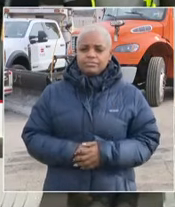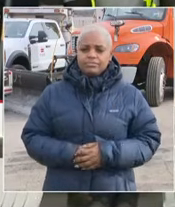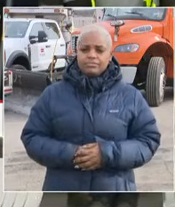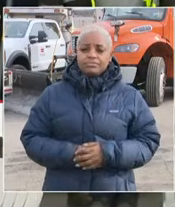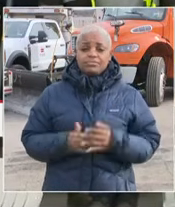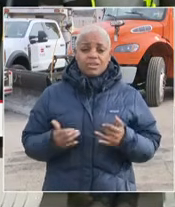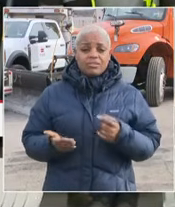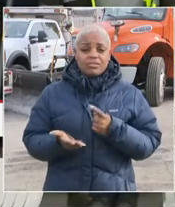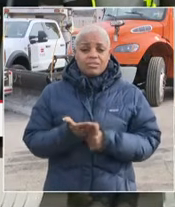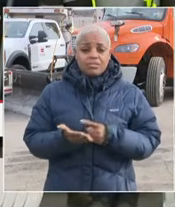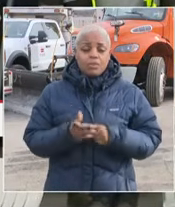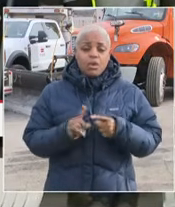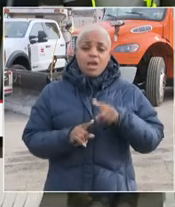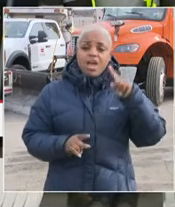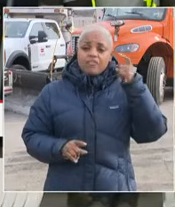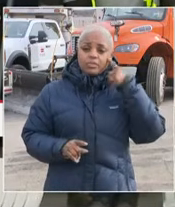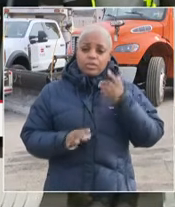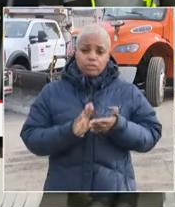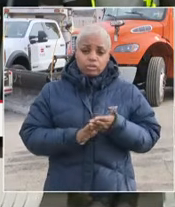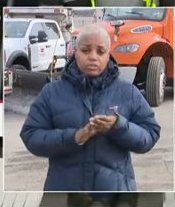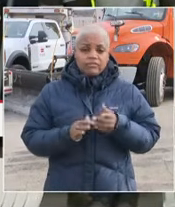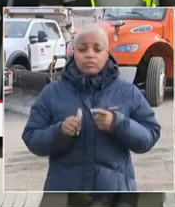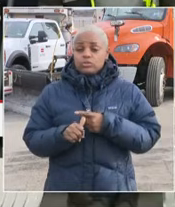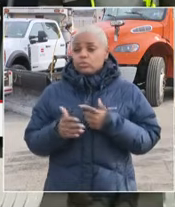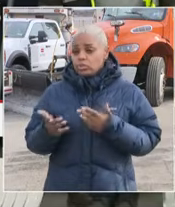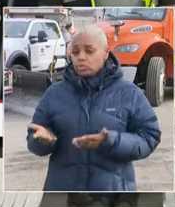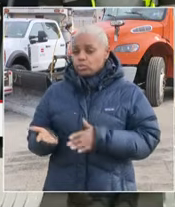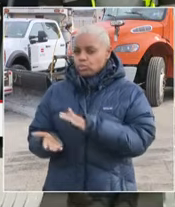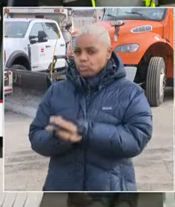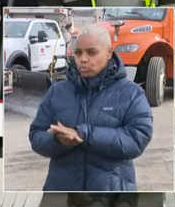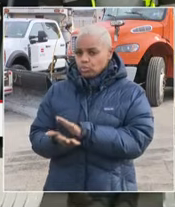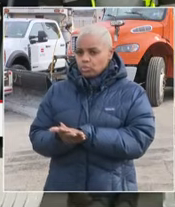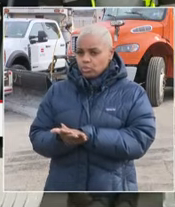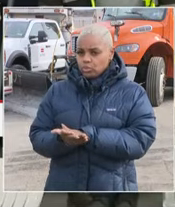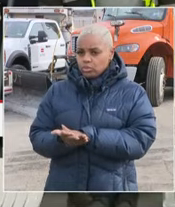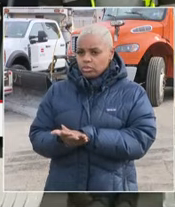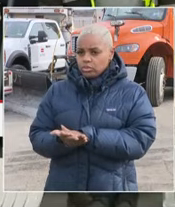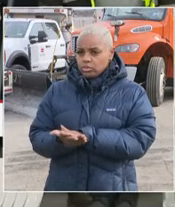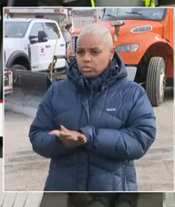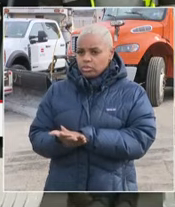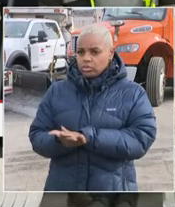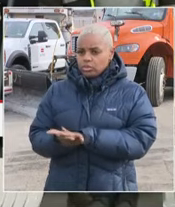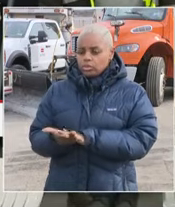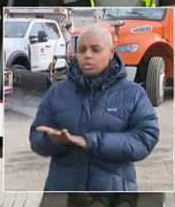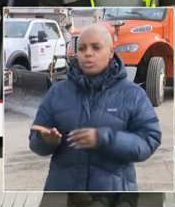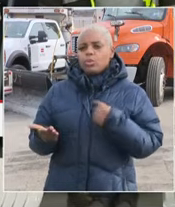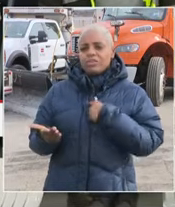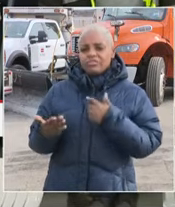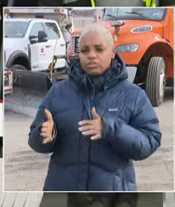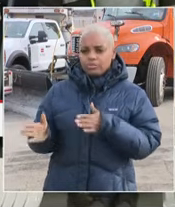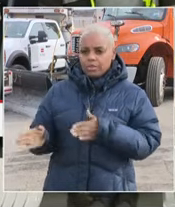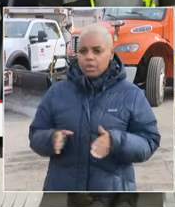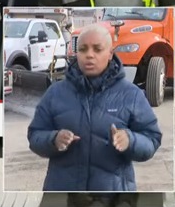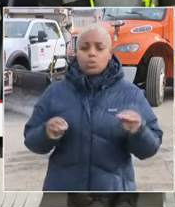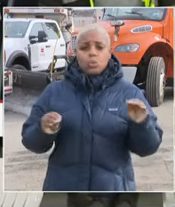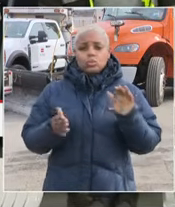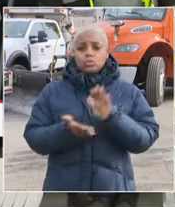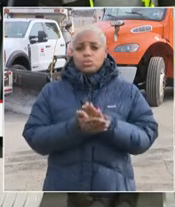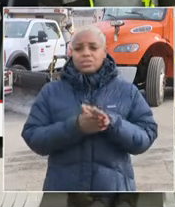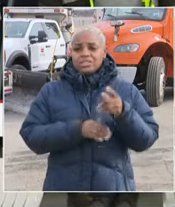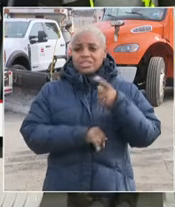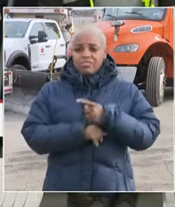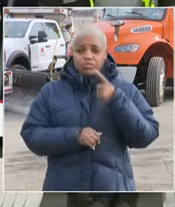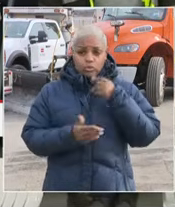schools. We have a planned no school day for students on